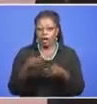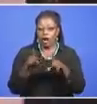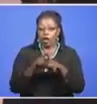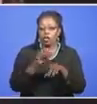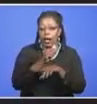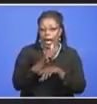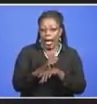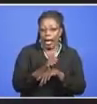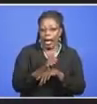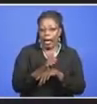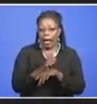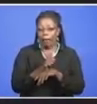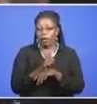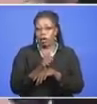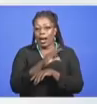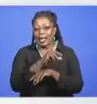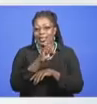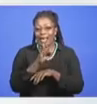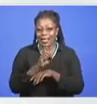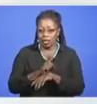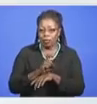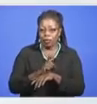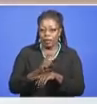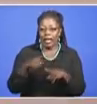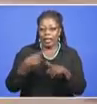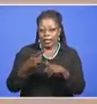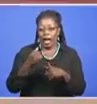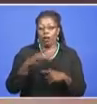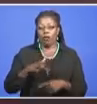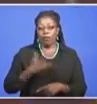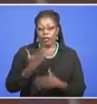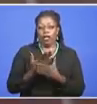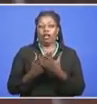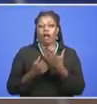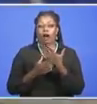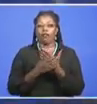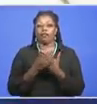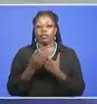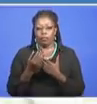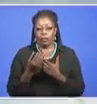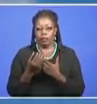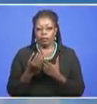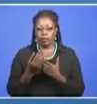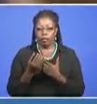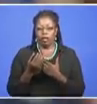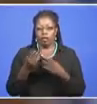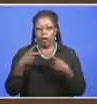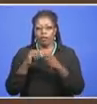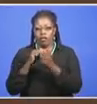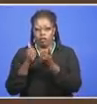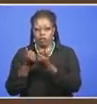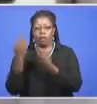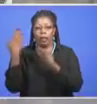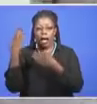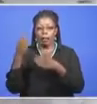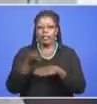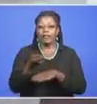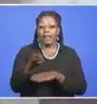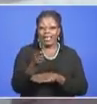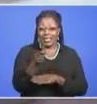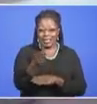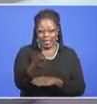and Exuma. And only then I would feel comfortable calling our association Bahamas Fencing